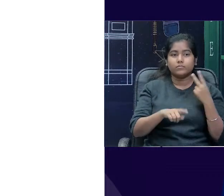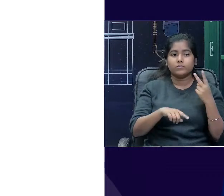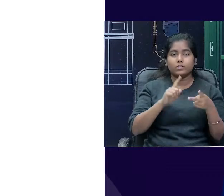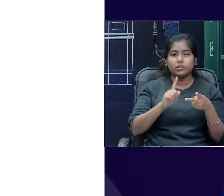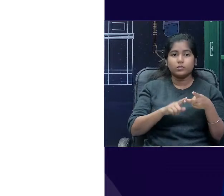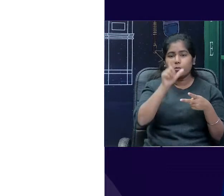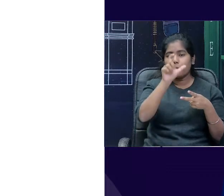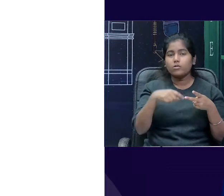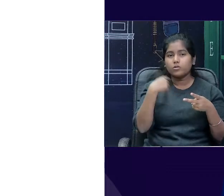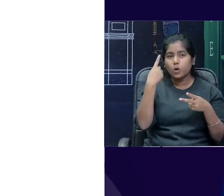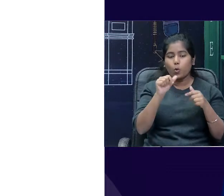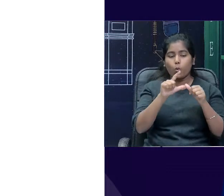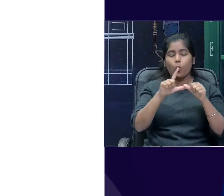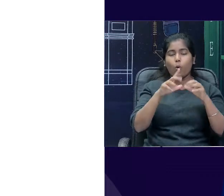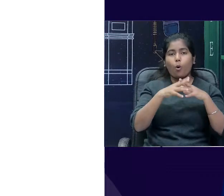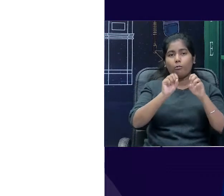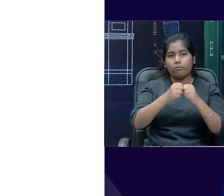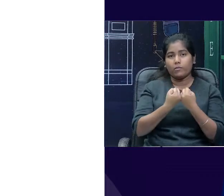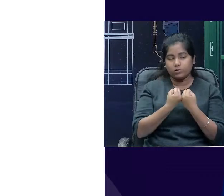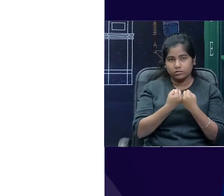Second is crook.